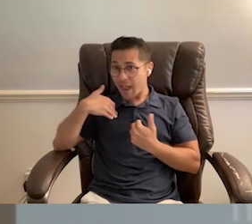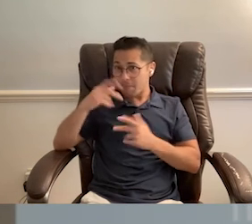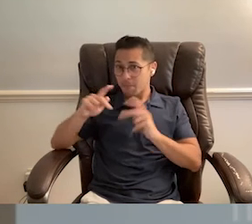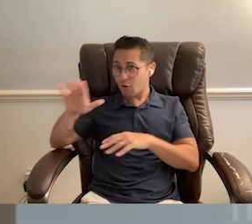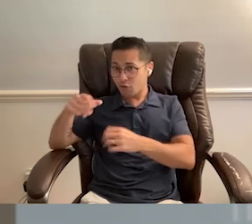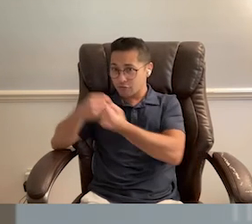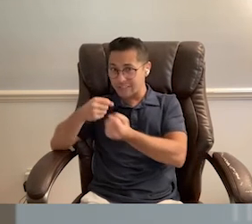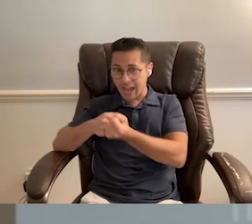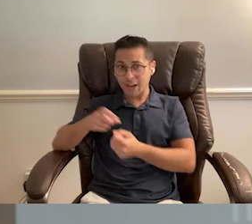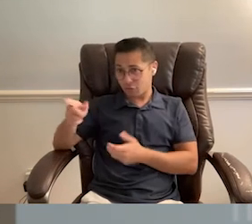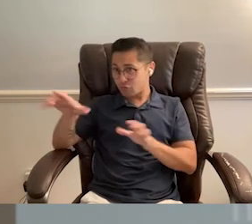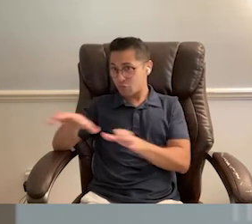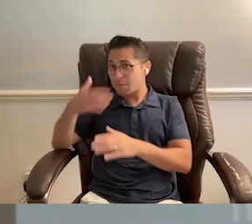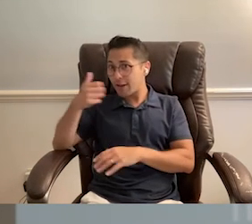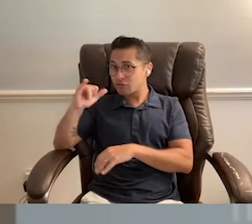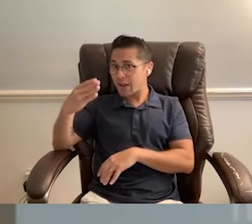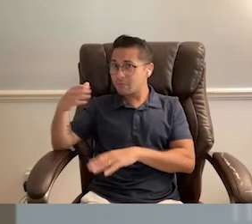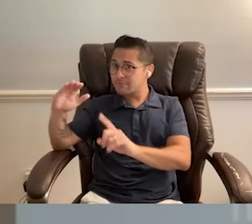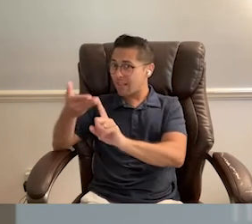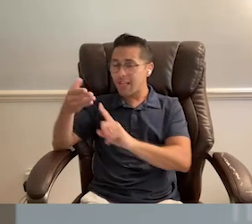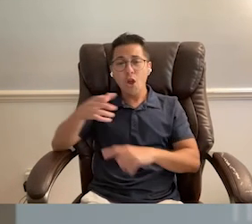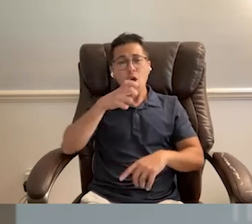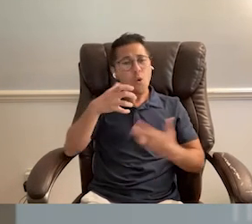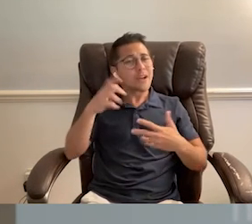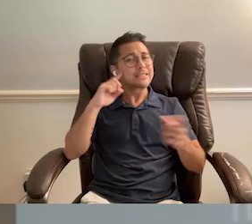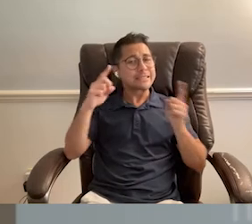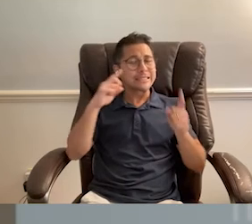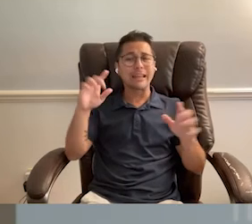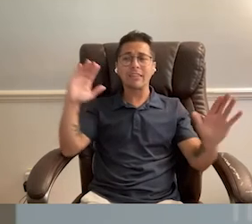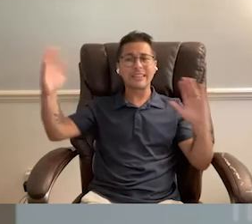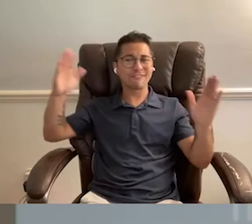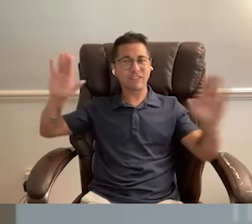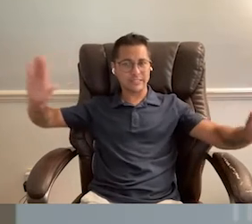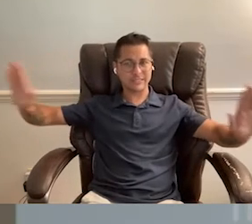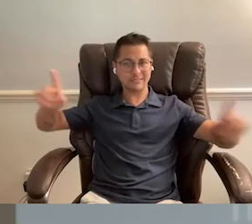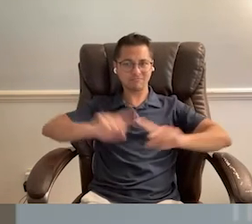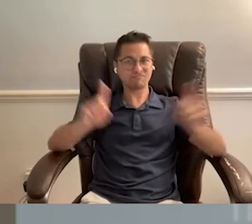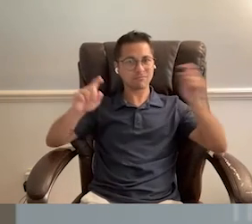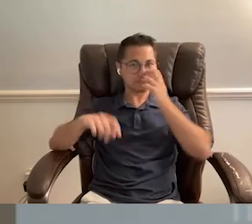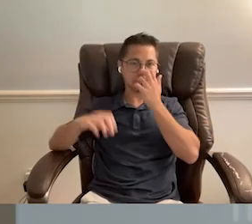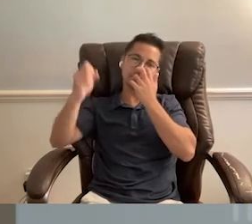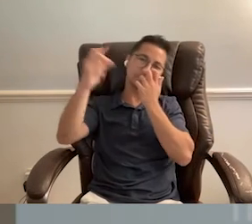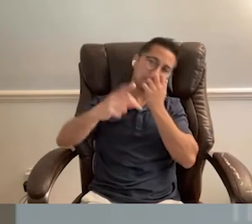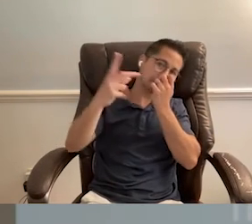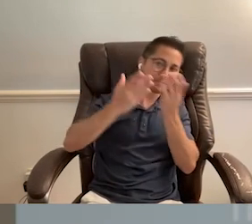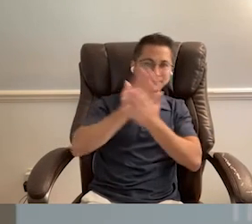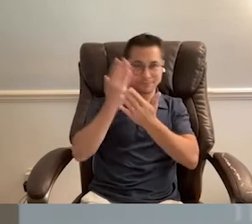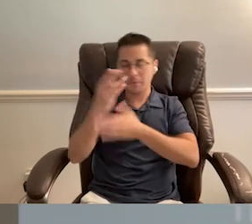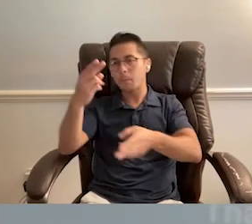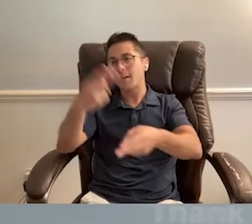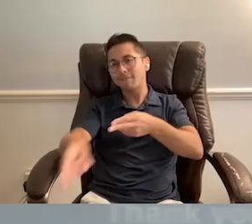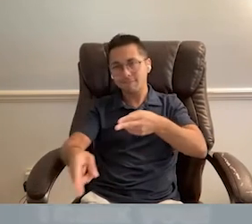it. Who wants to hear about ABLE account, special needs trust difference? Okay. All right, brief. All right.